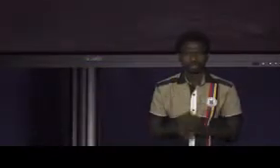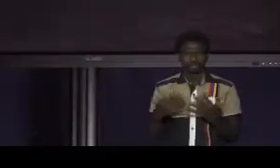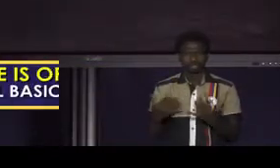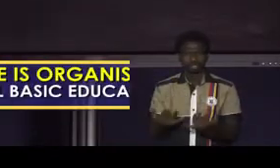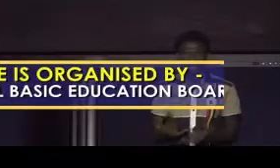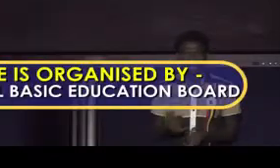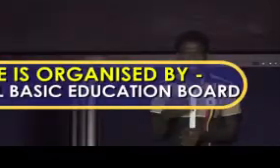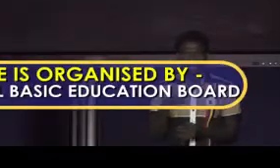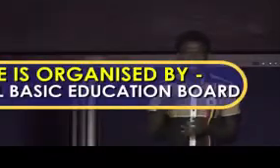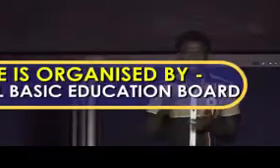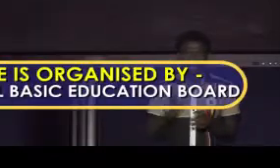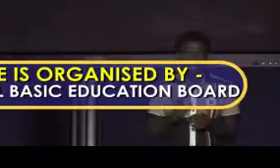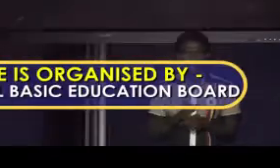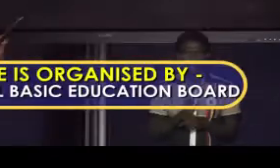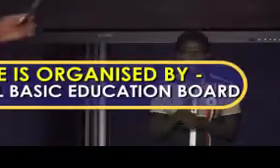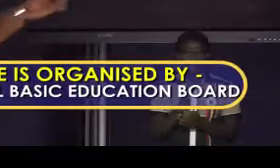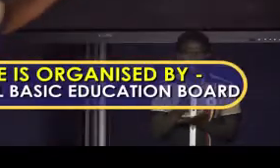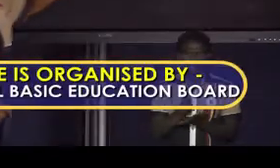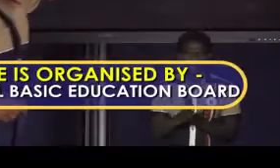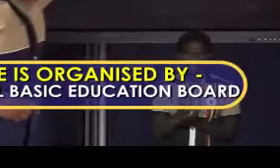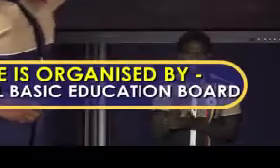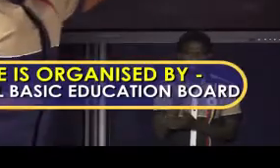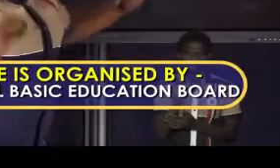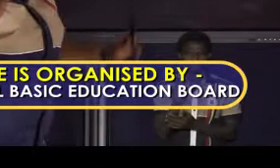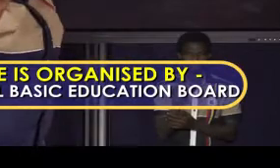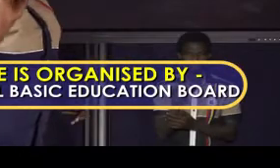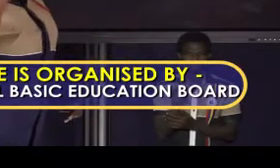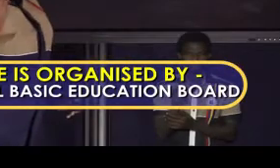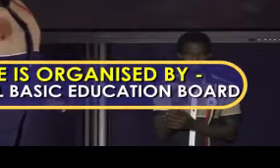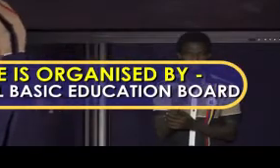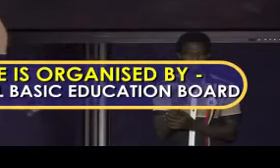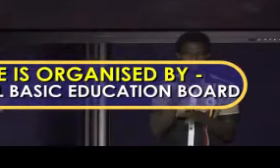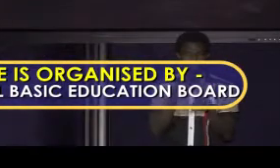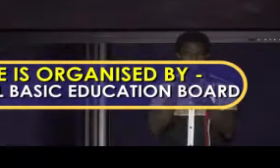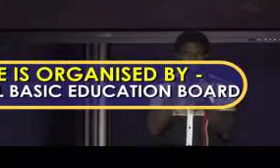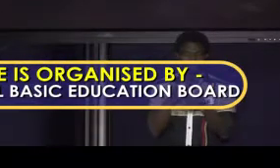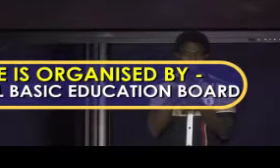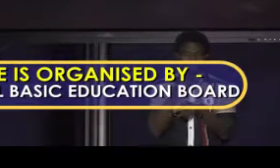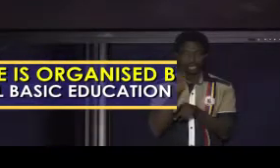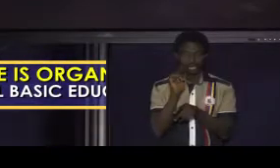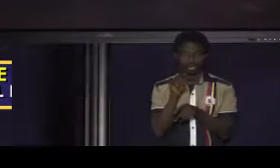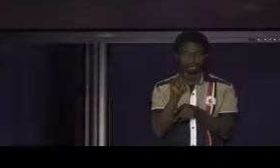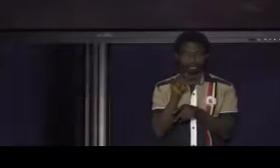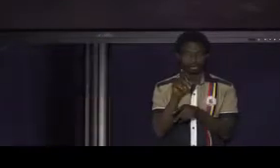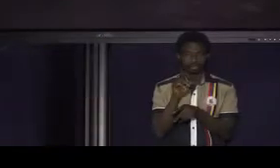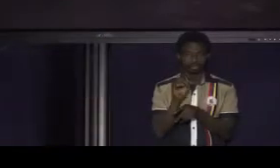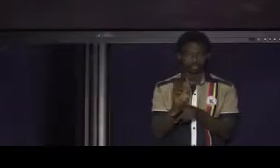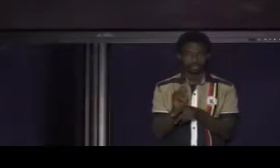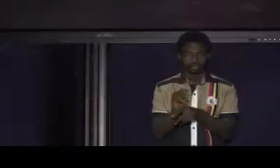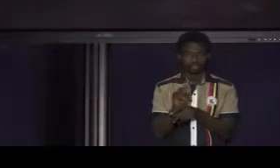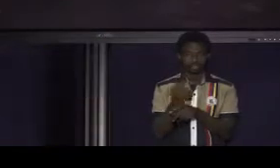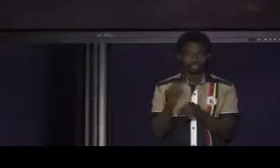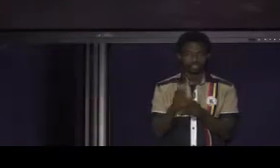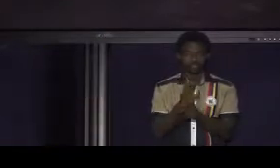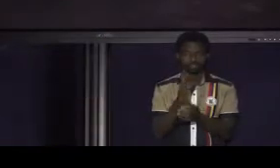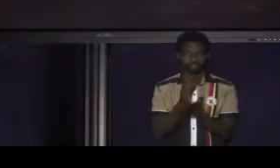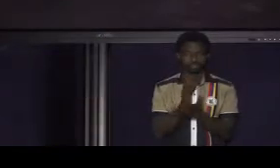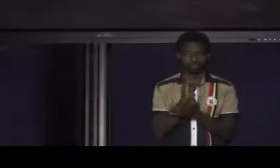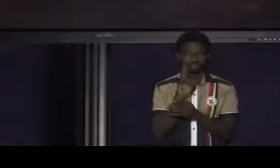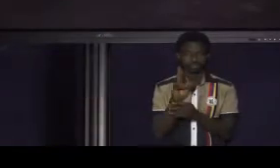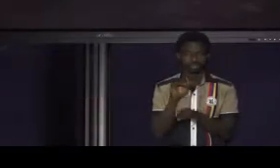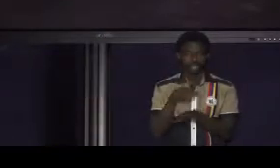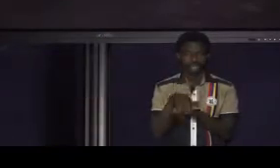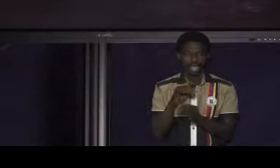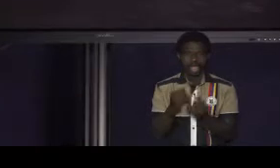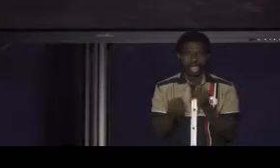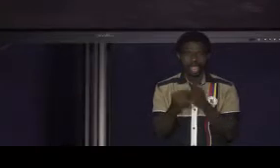Now, the full stop. That is the one that looks like a dot. Full stop. The full stop is used at the